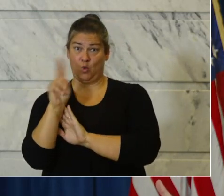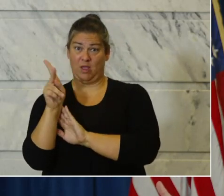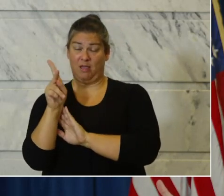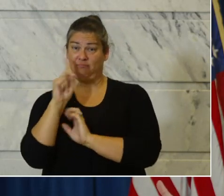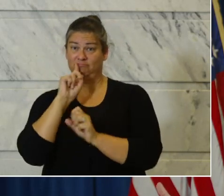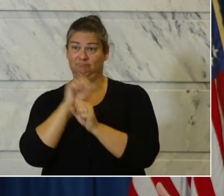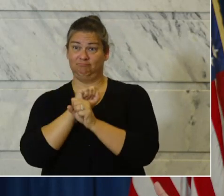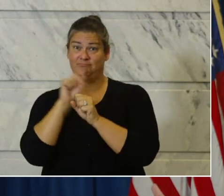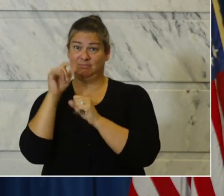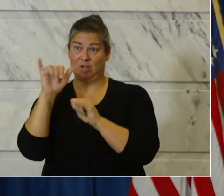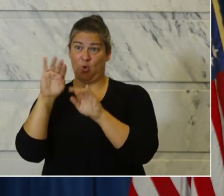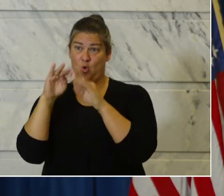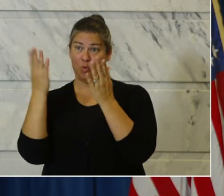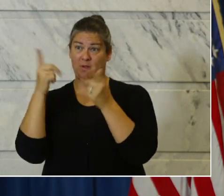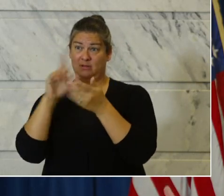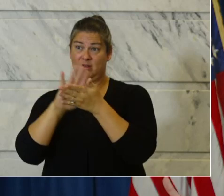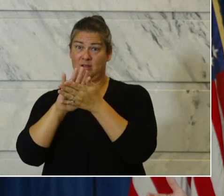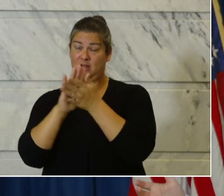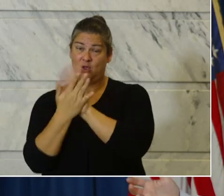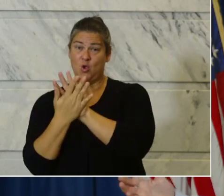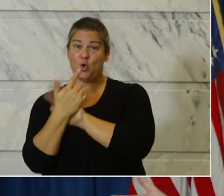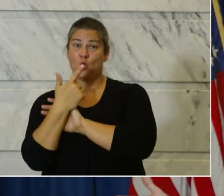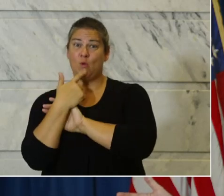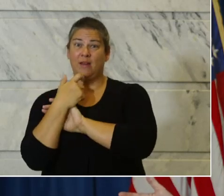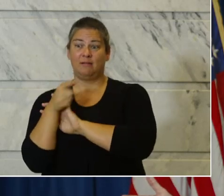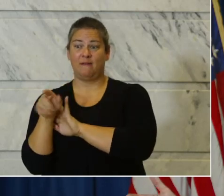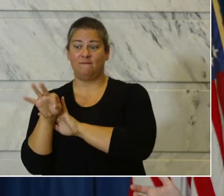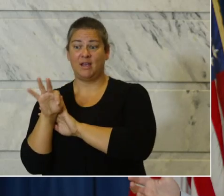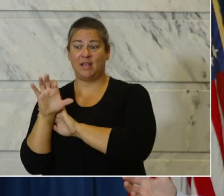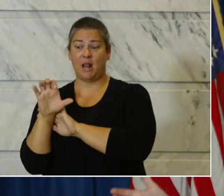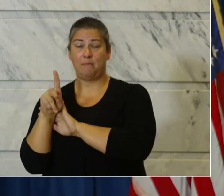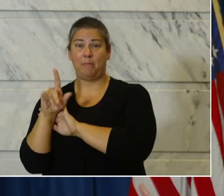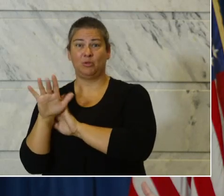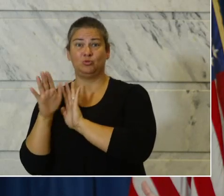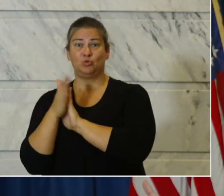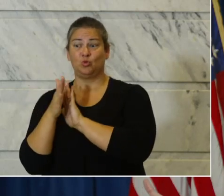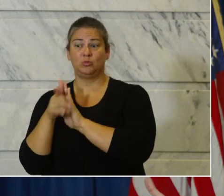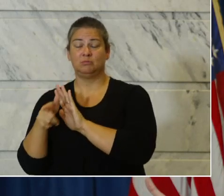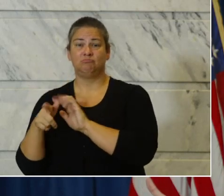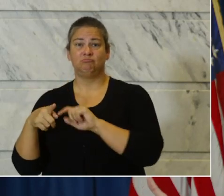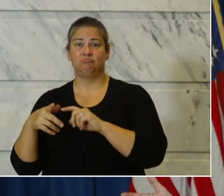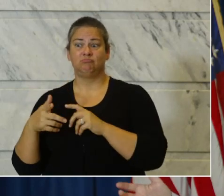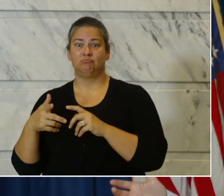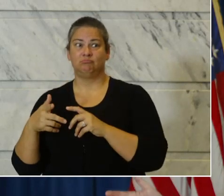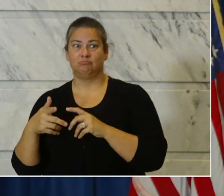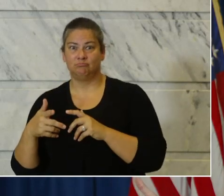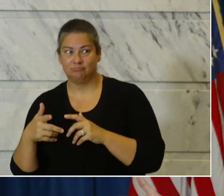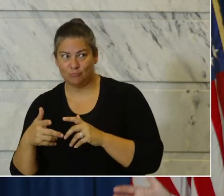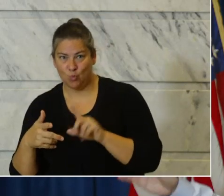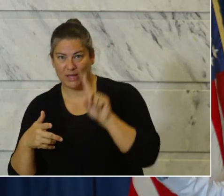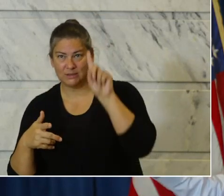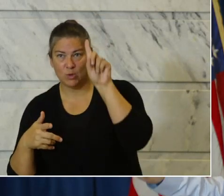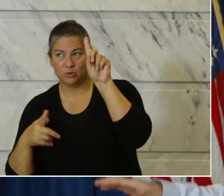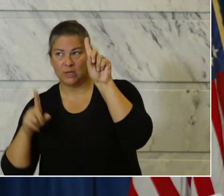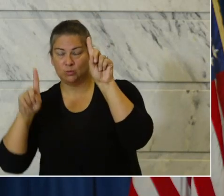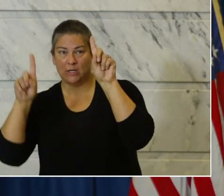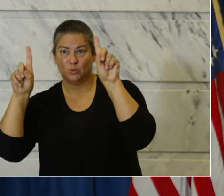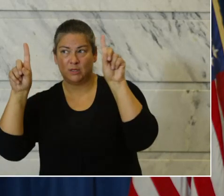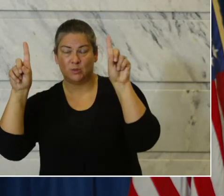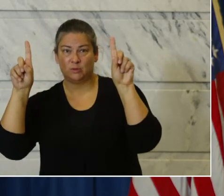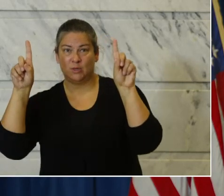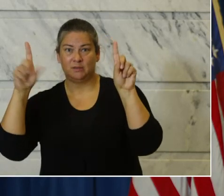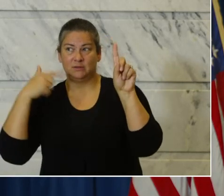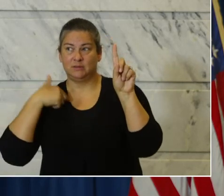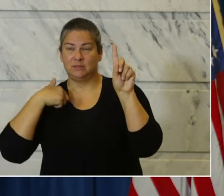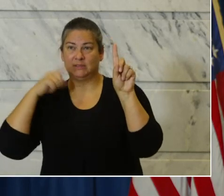cases, it could potentially keep it red. And then you've got Fayette County Public Schools that's saying, wait, we need a community spread that is low